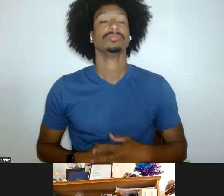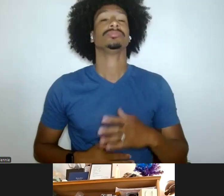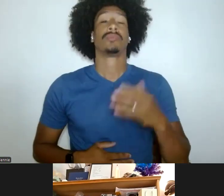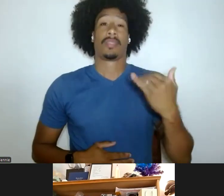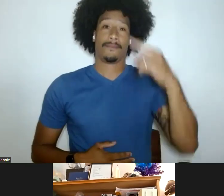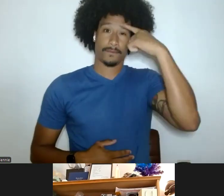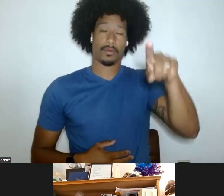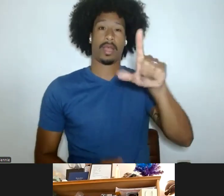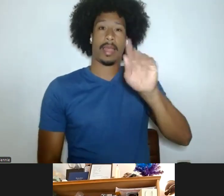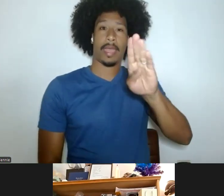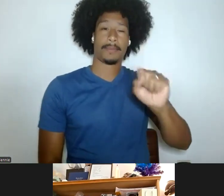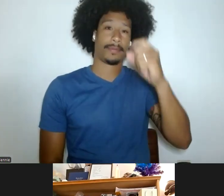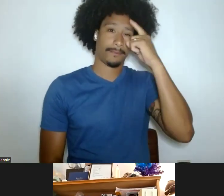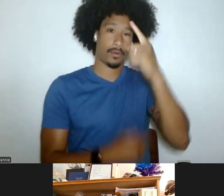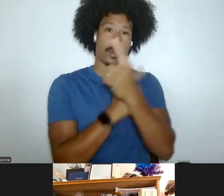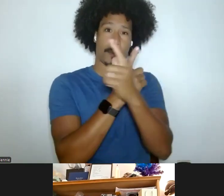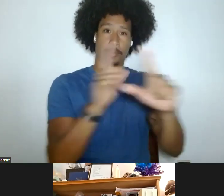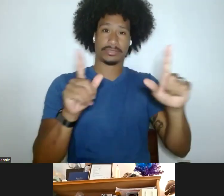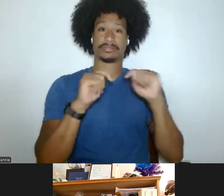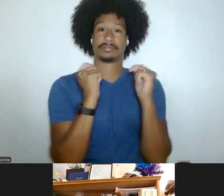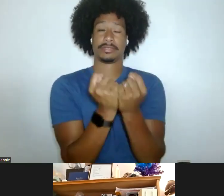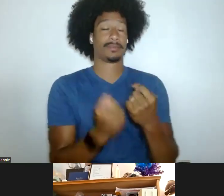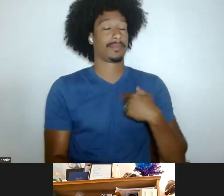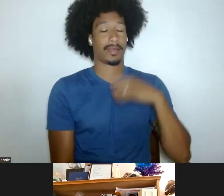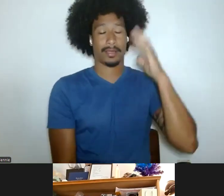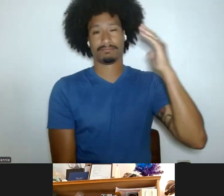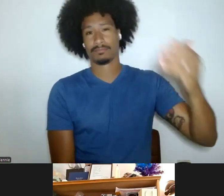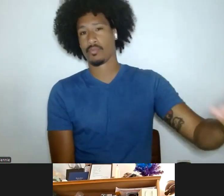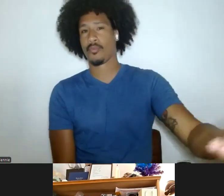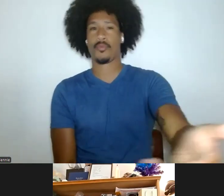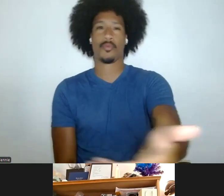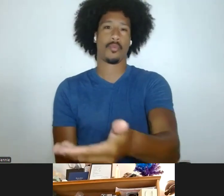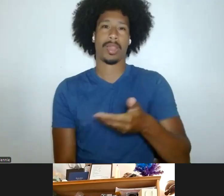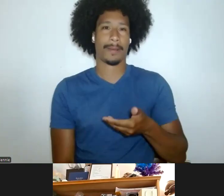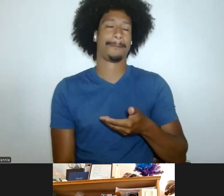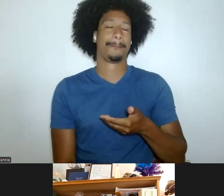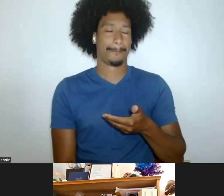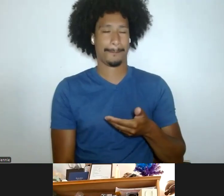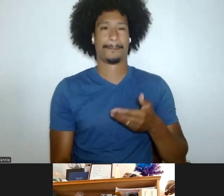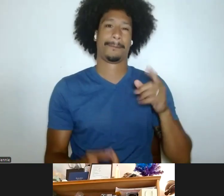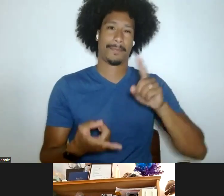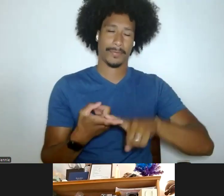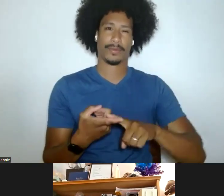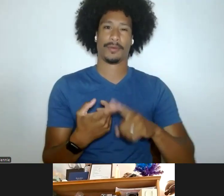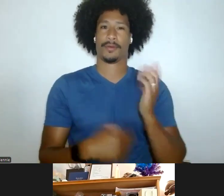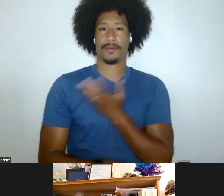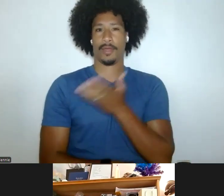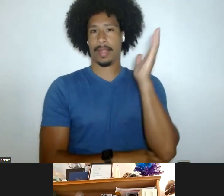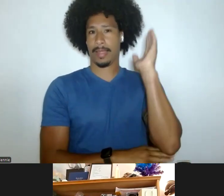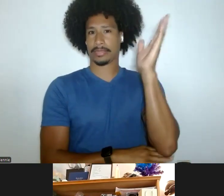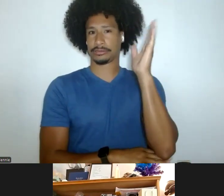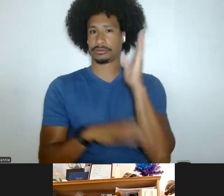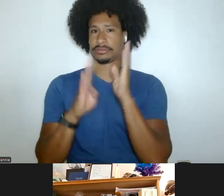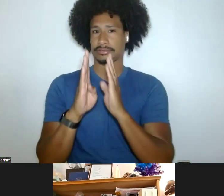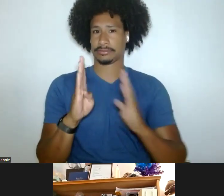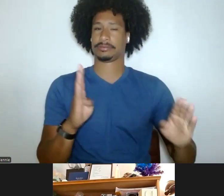team, I want to extend a warm welcome to all of you to the lecture series and the Summer Institute on Disability and